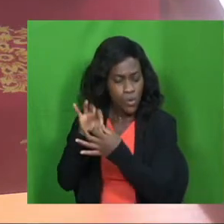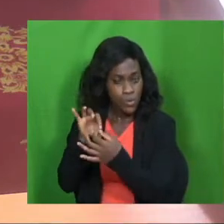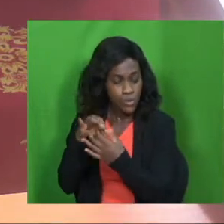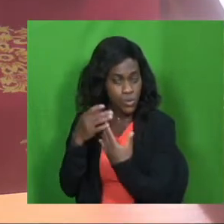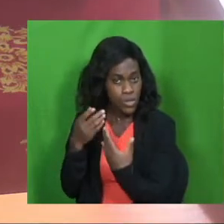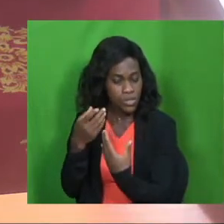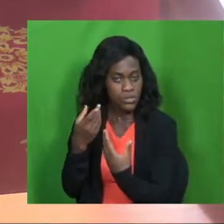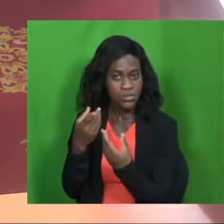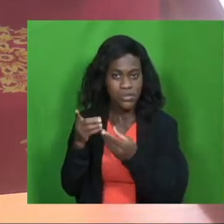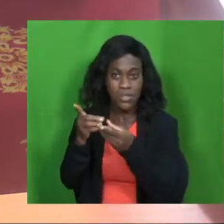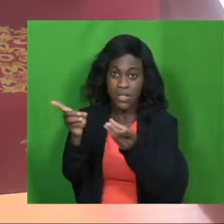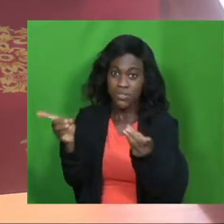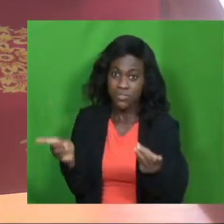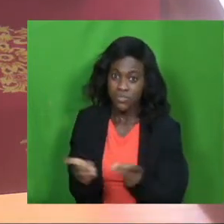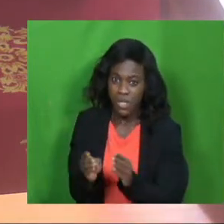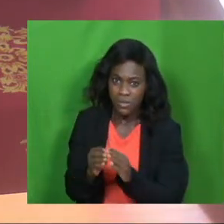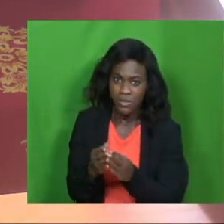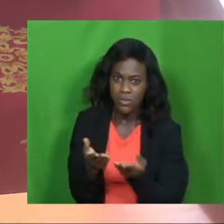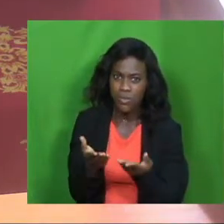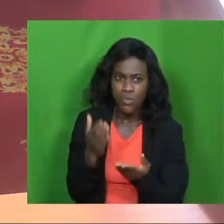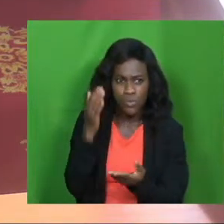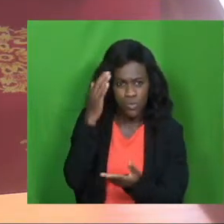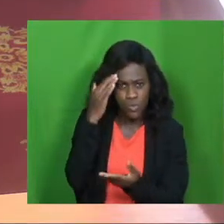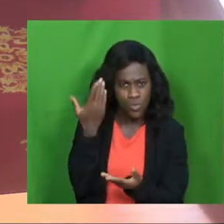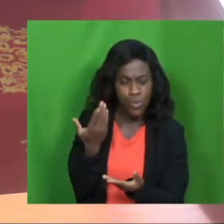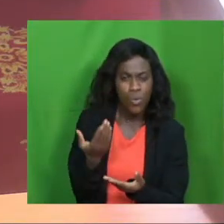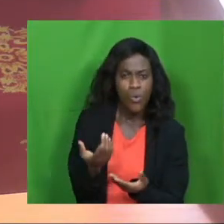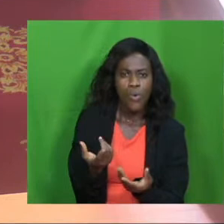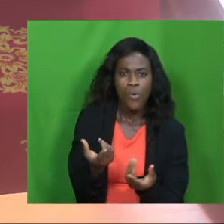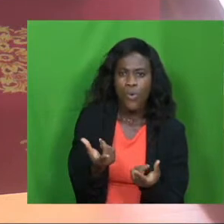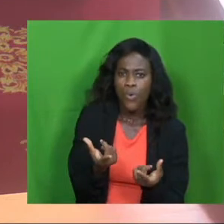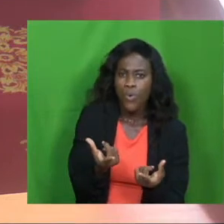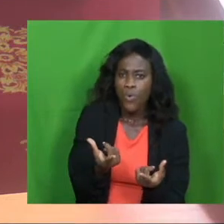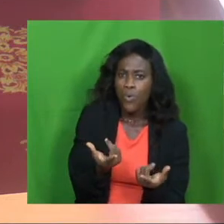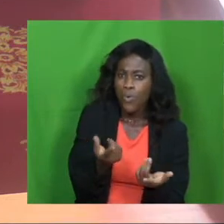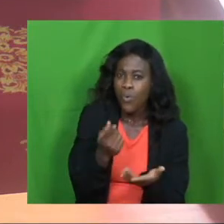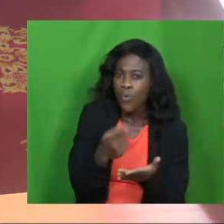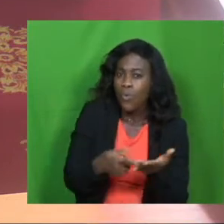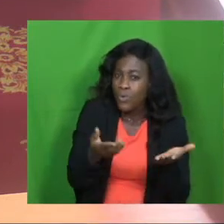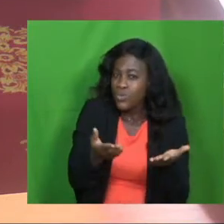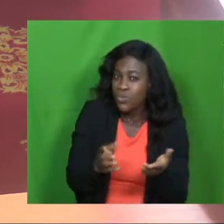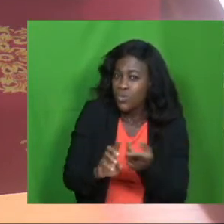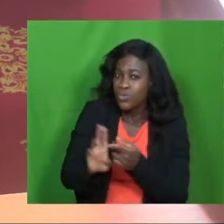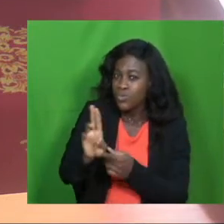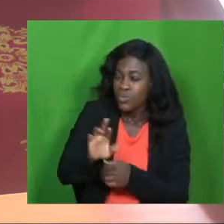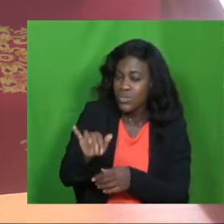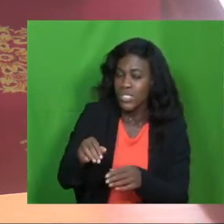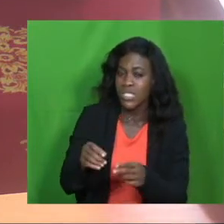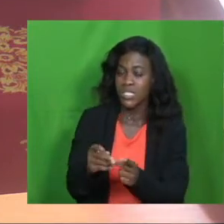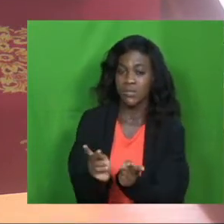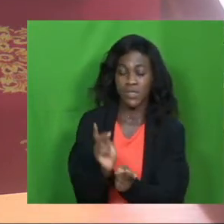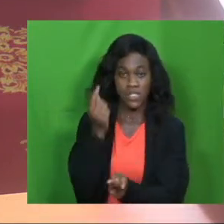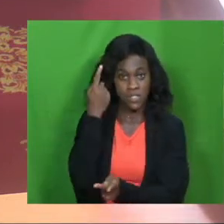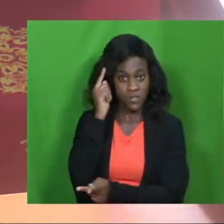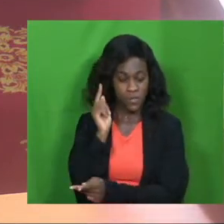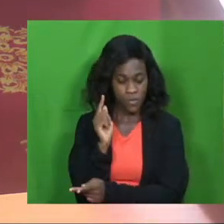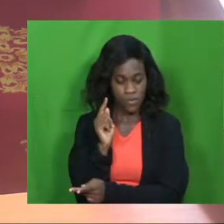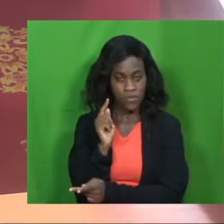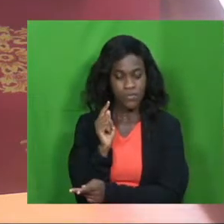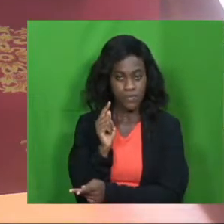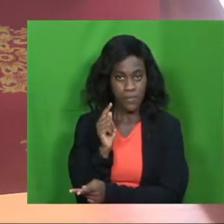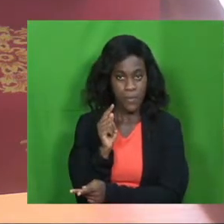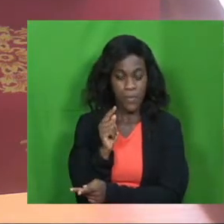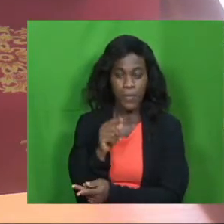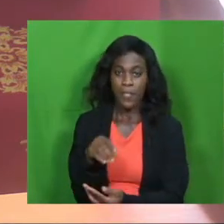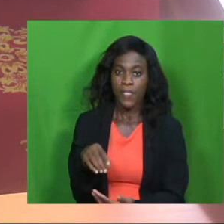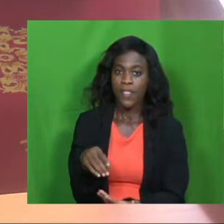in determining what they want to use those facilities for. So in this case, most of the projects, especially in the Middle Belt Authority,